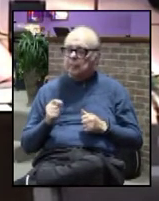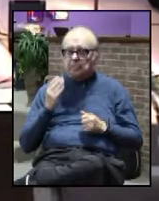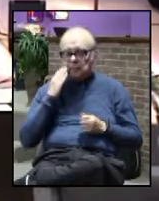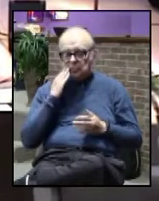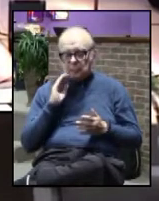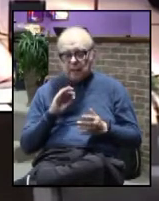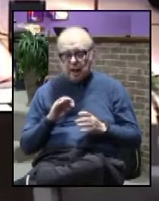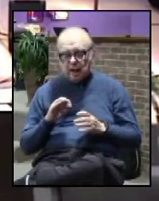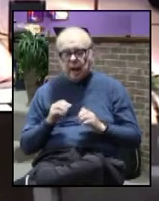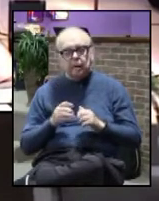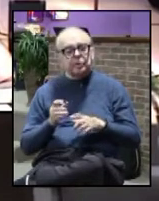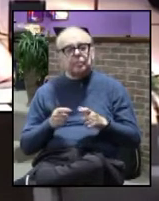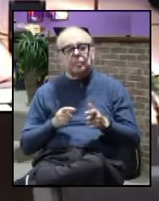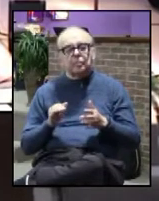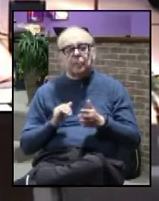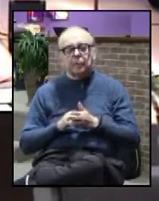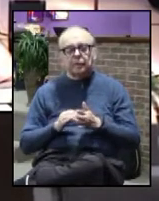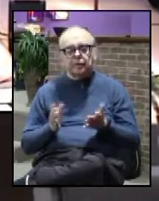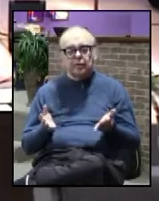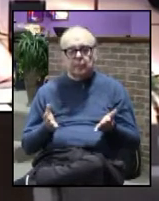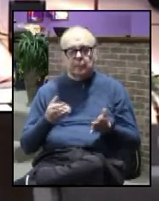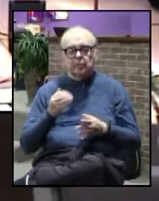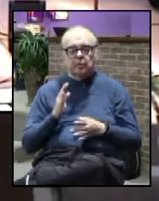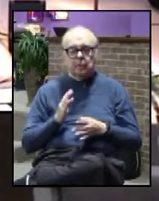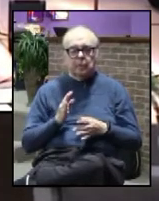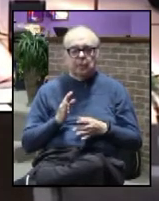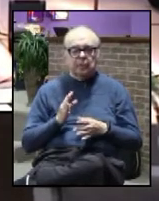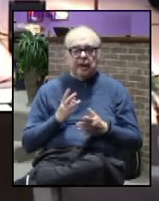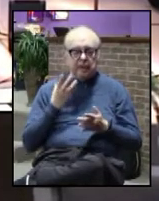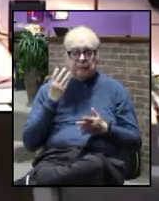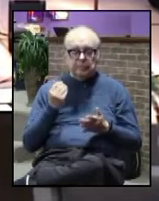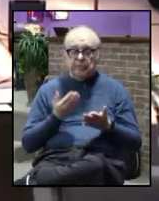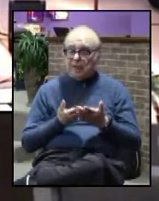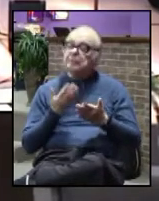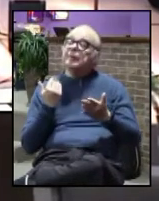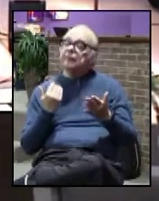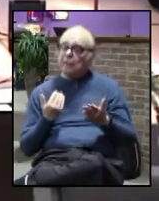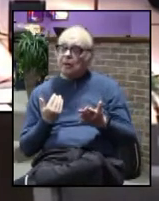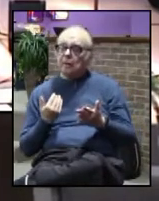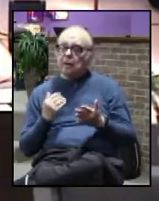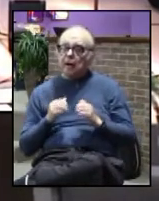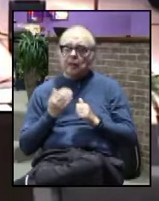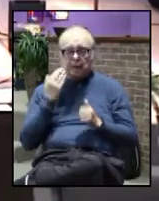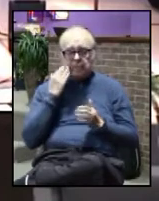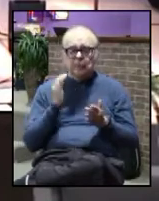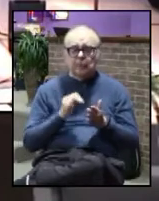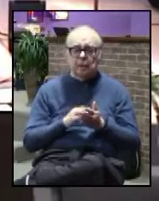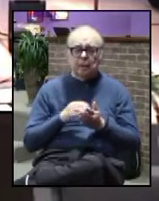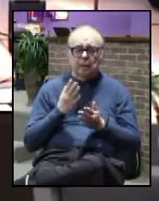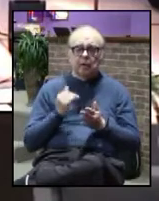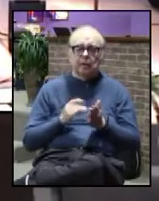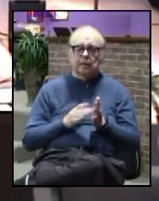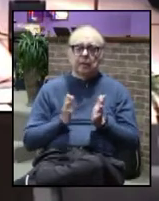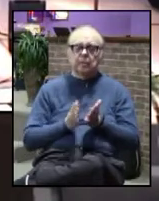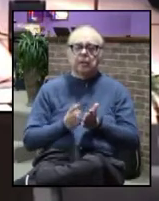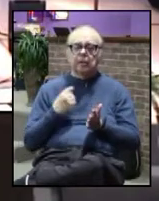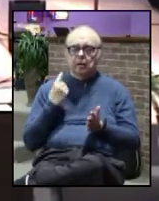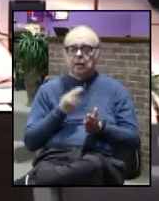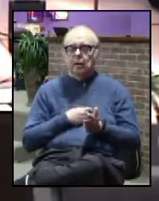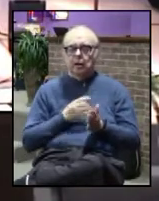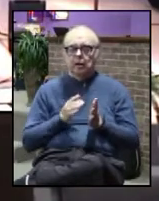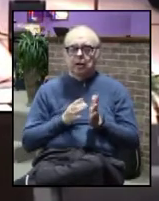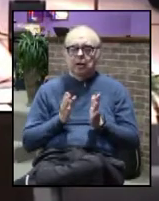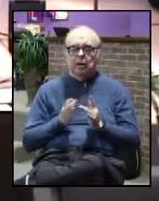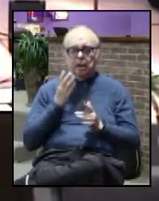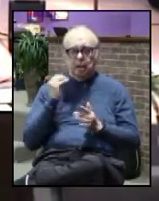knowing how to handle this thing, because God's been through it before. How do I know? Because the Bible tells us that Jesus